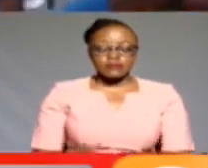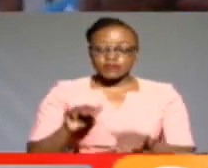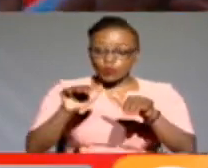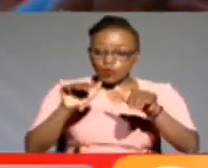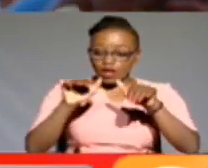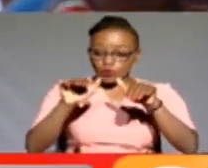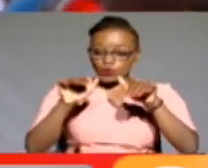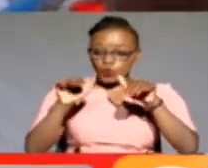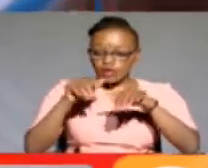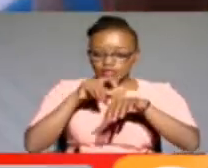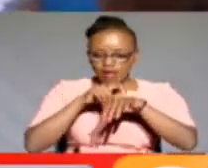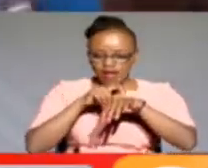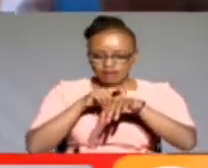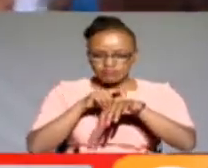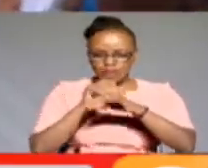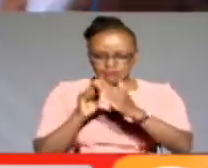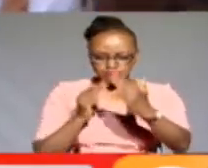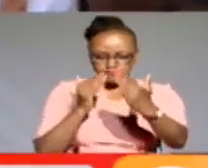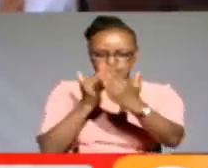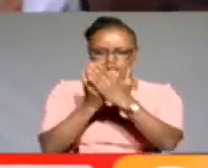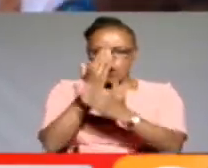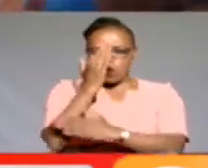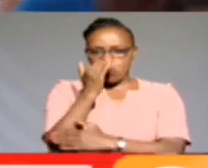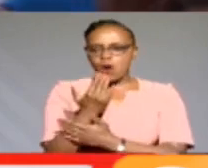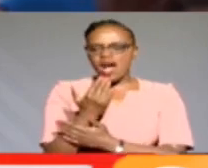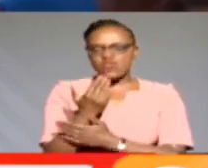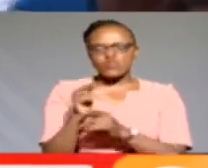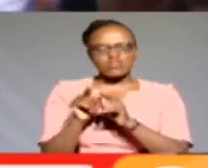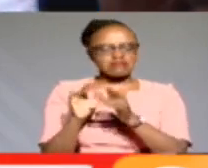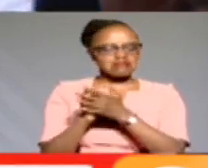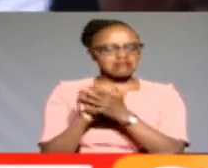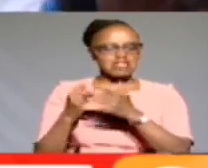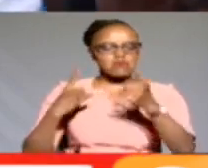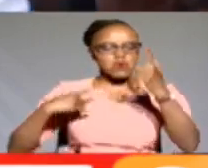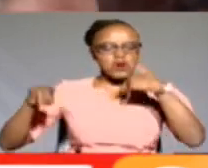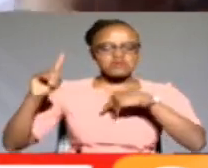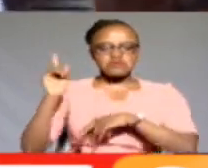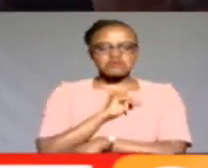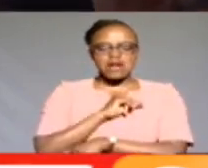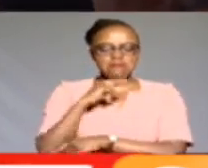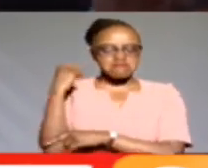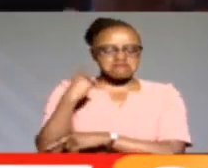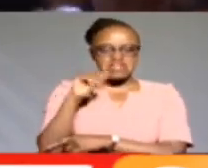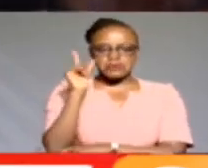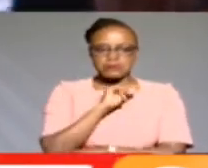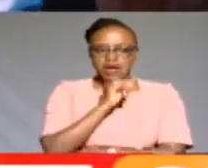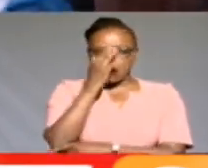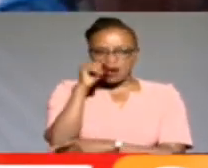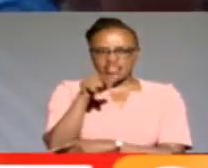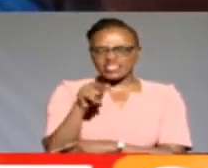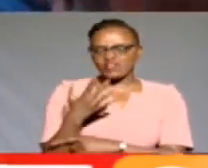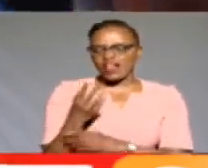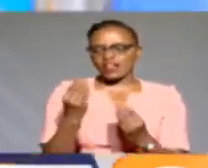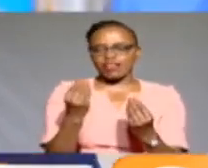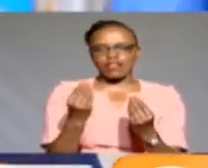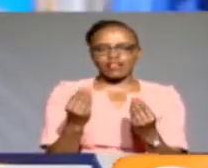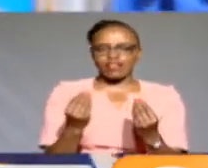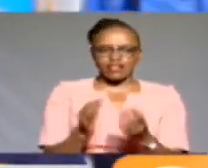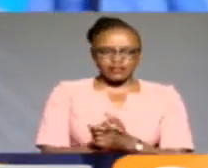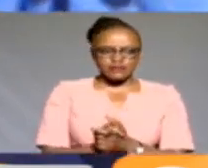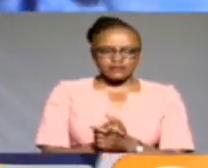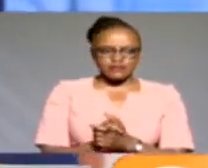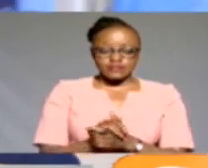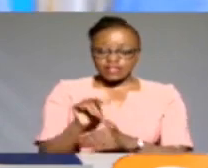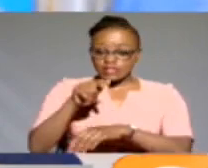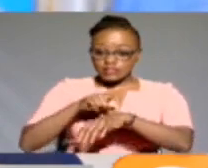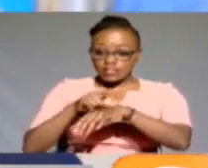Tunangojea tu masaa ifike tuweze kunyorosha huyu mu Algeria kama kawaida, sababu huyo ni mteremko wetu.